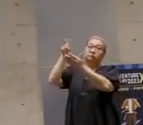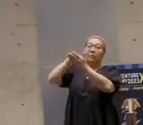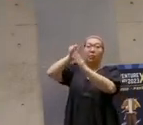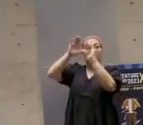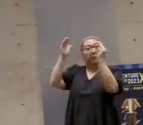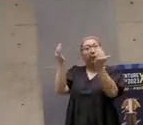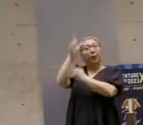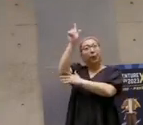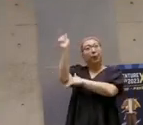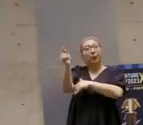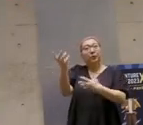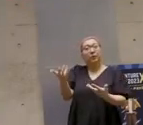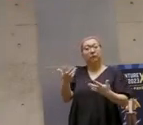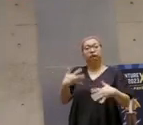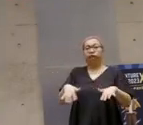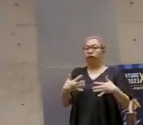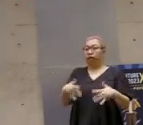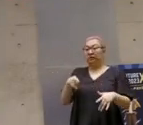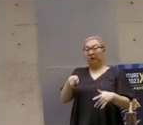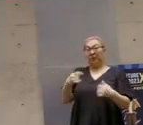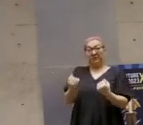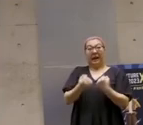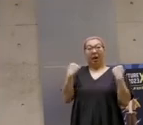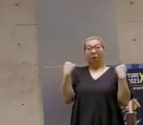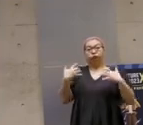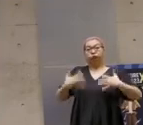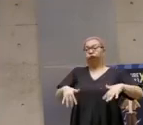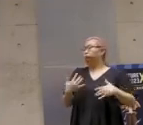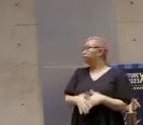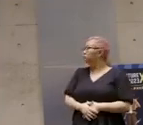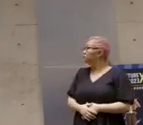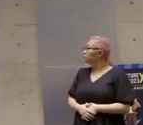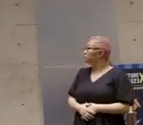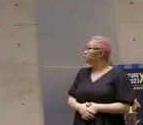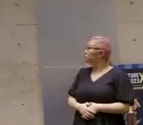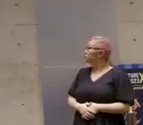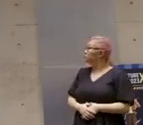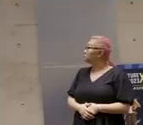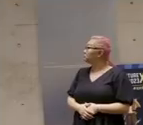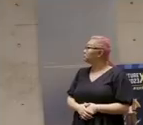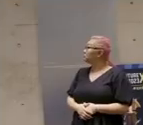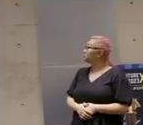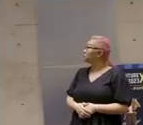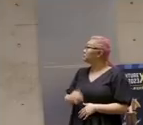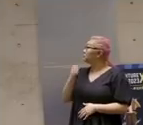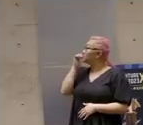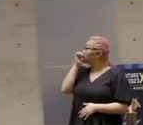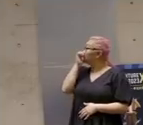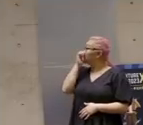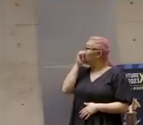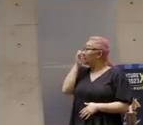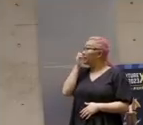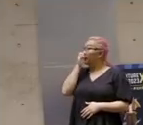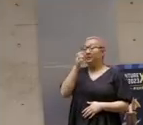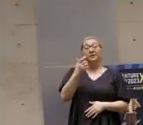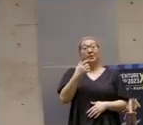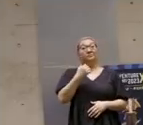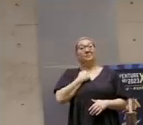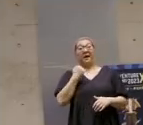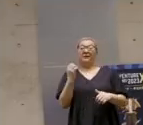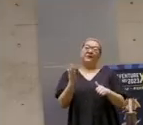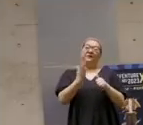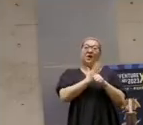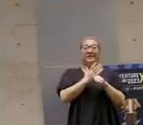this power, and it was extraordinary. And the way that we did it is, this was my first game, very,